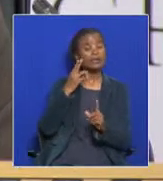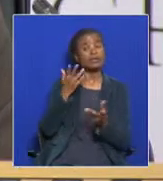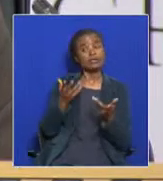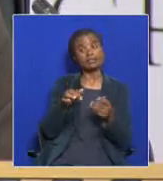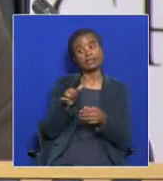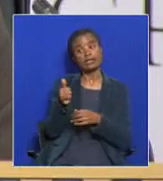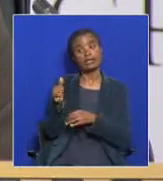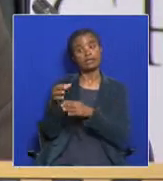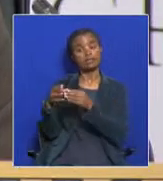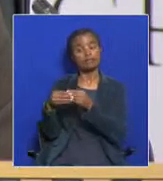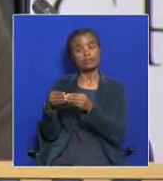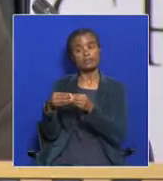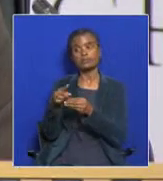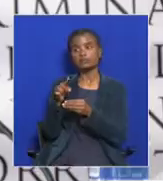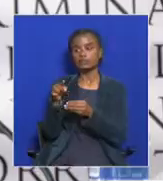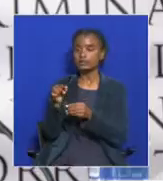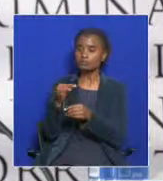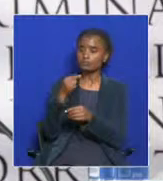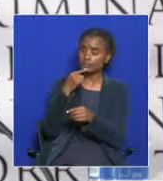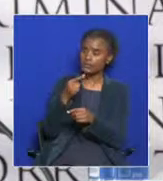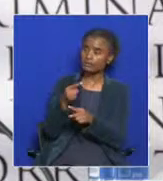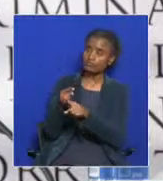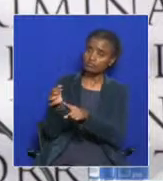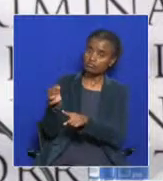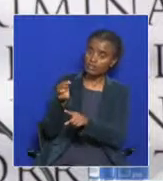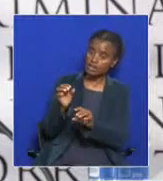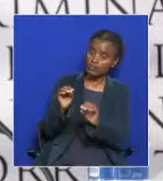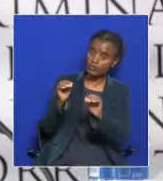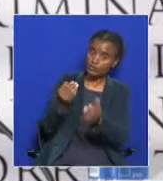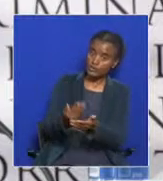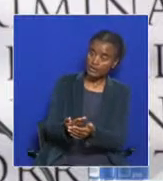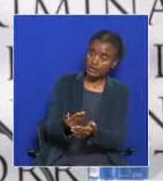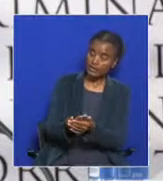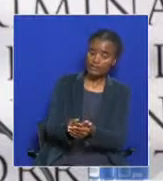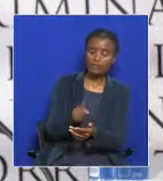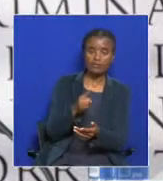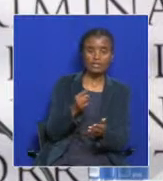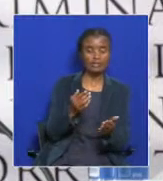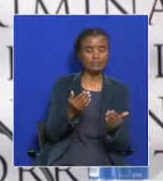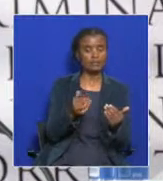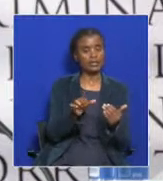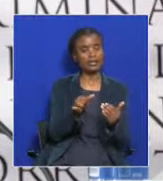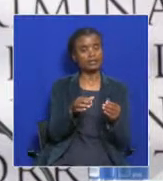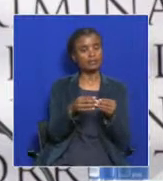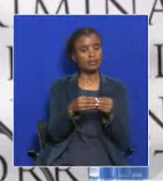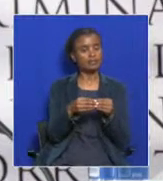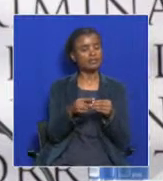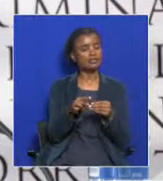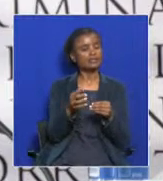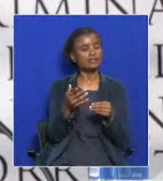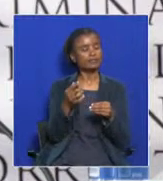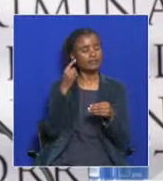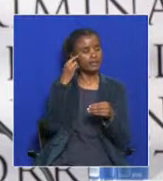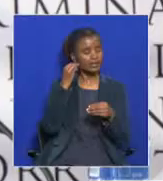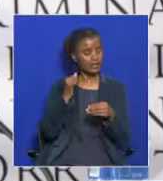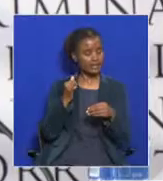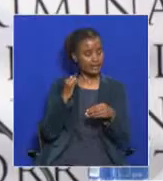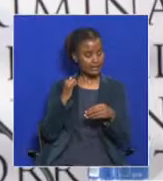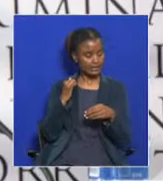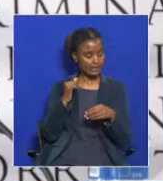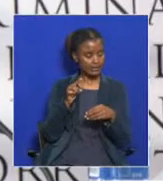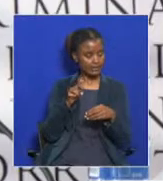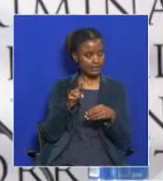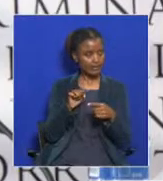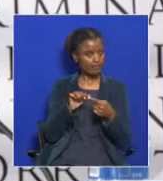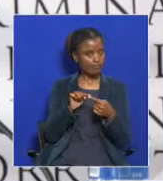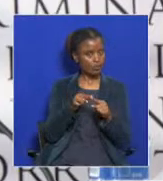what context, so maybe you can I would expect you to have recommended other members. I think yesterday, at least the point you drove home is that you are a